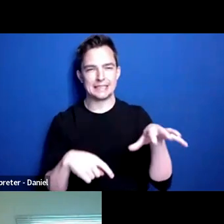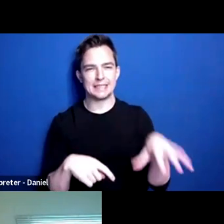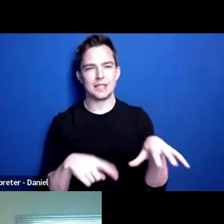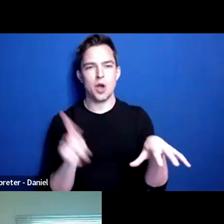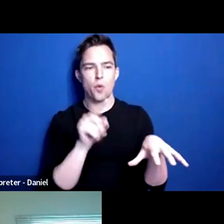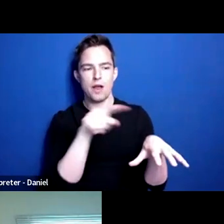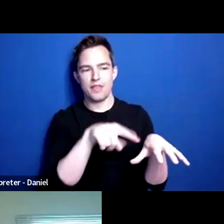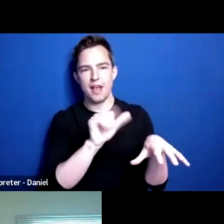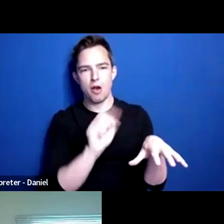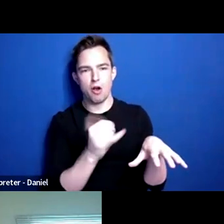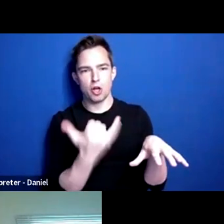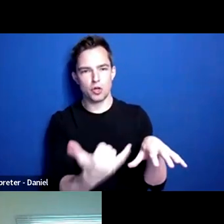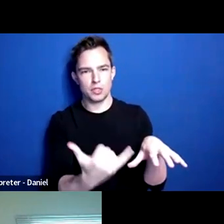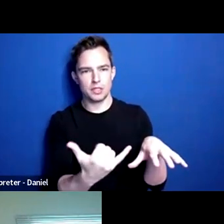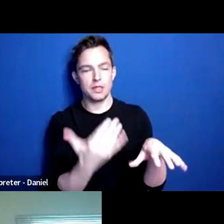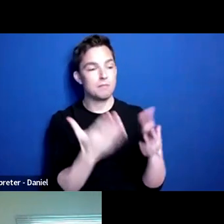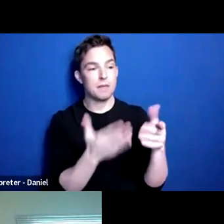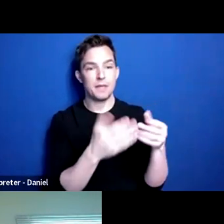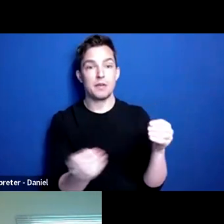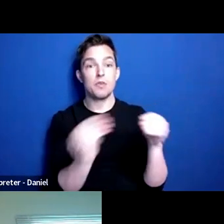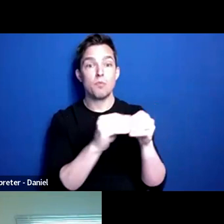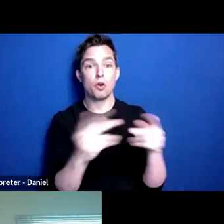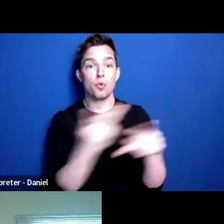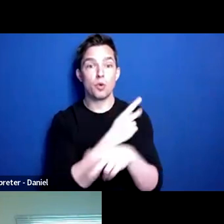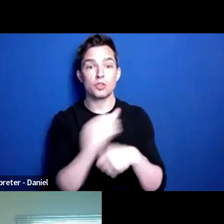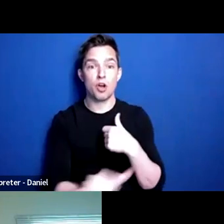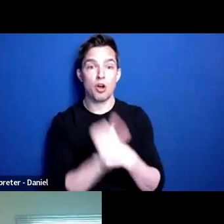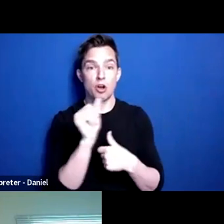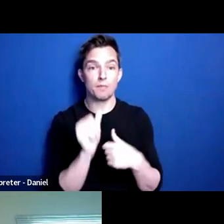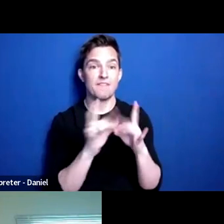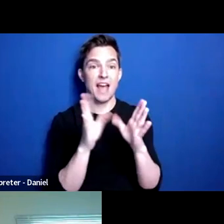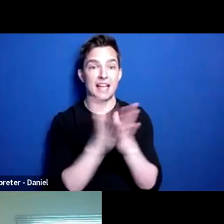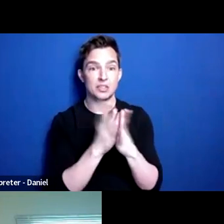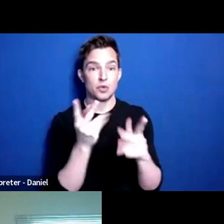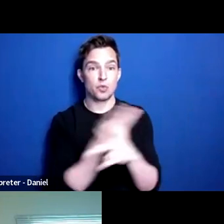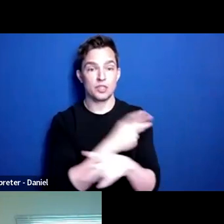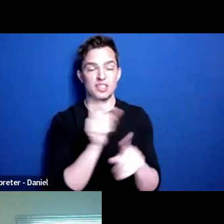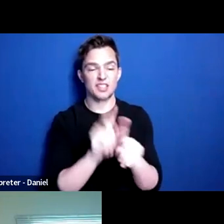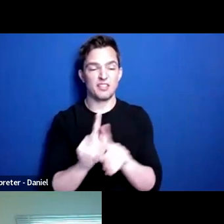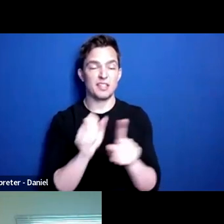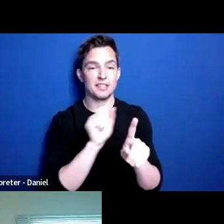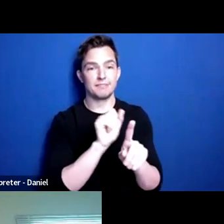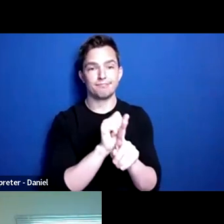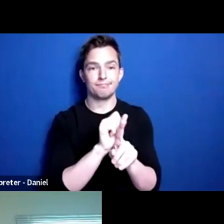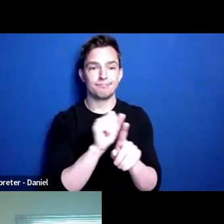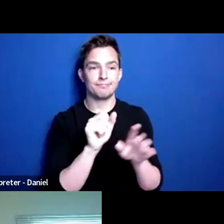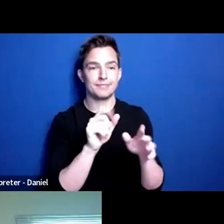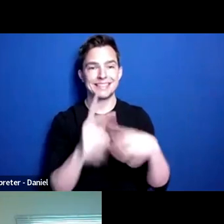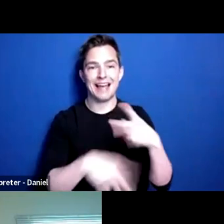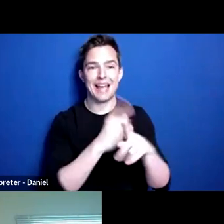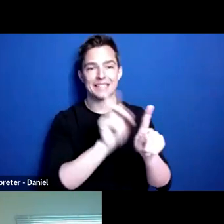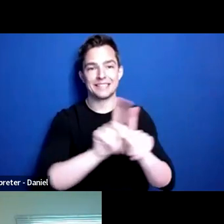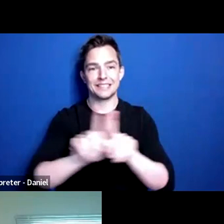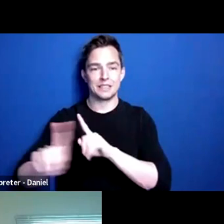where they currently are, there may be further harm or threat of violence in many different forms. And so our support has to